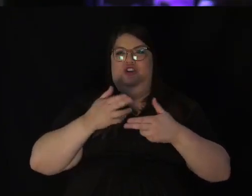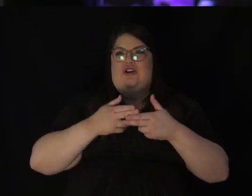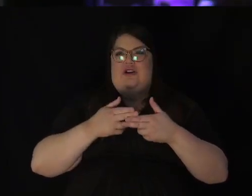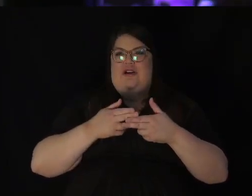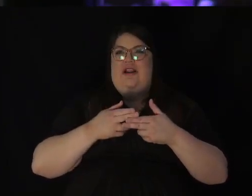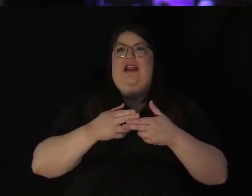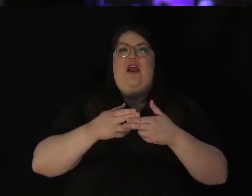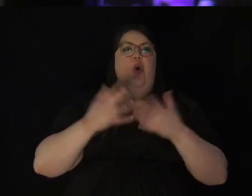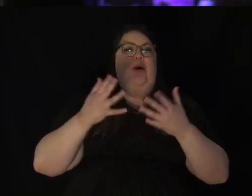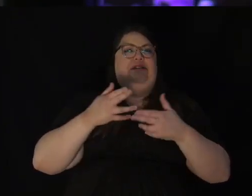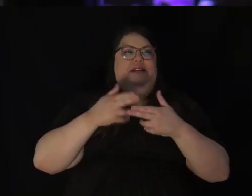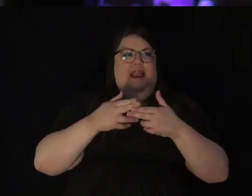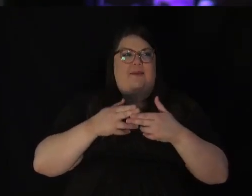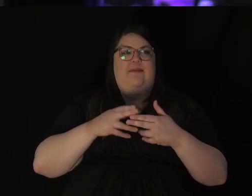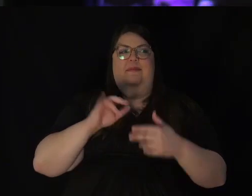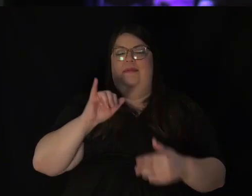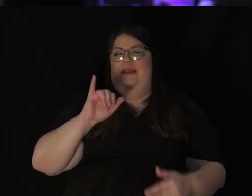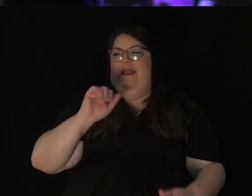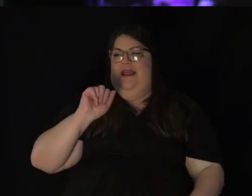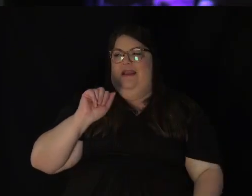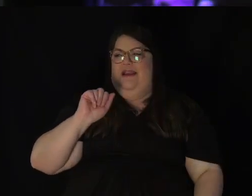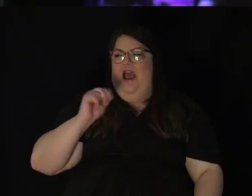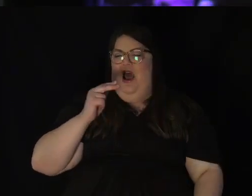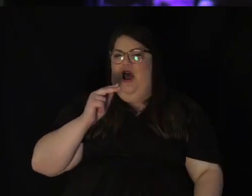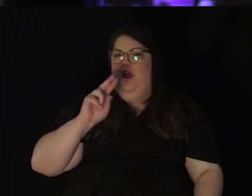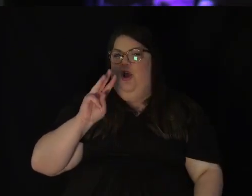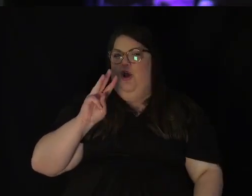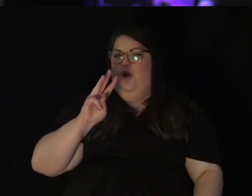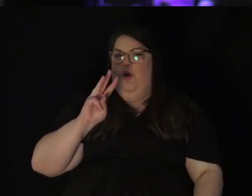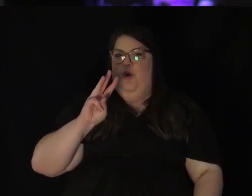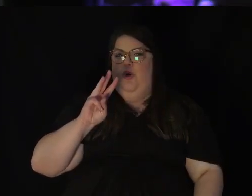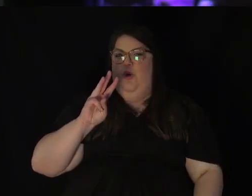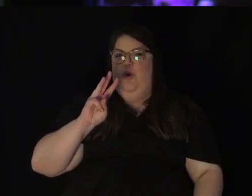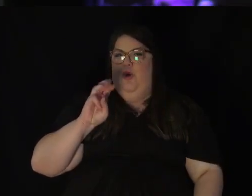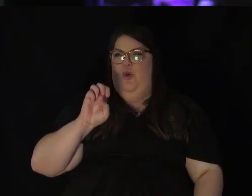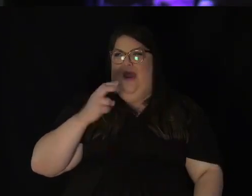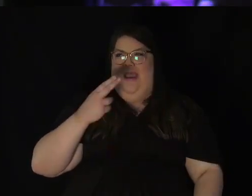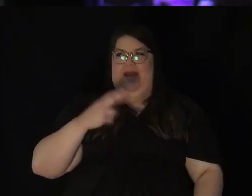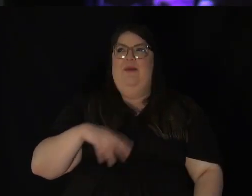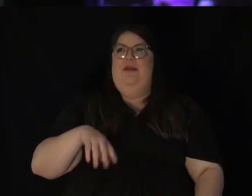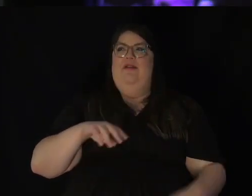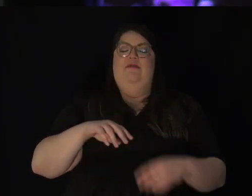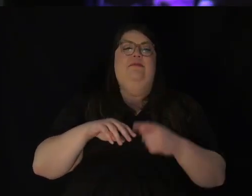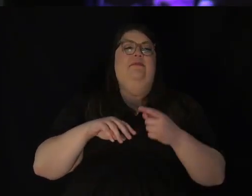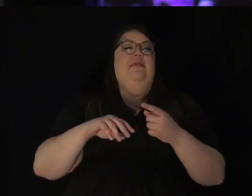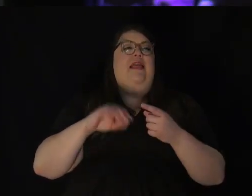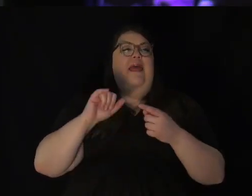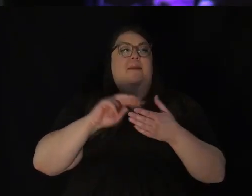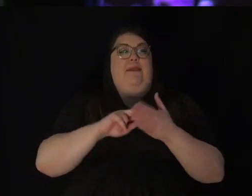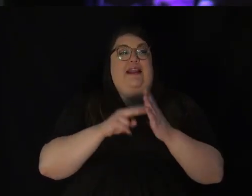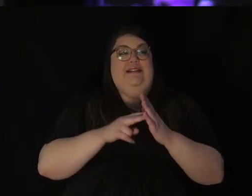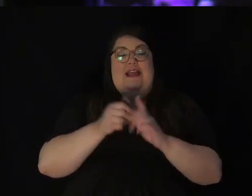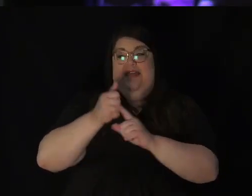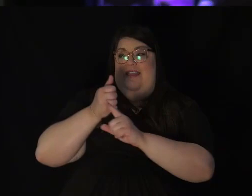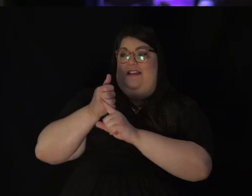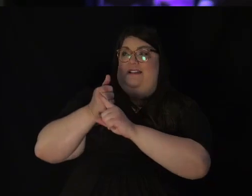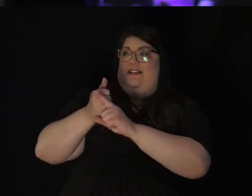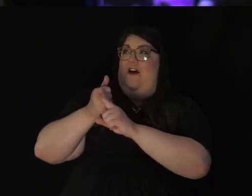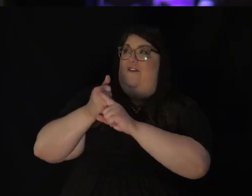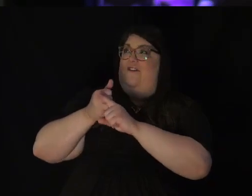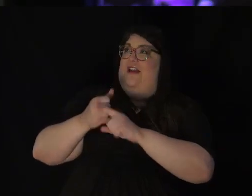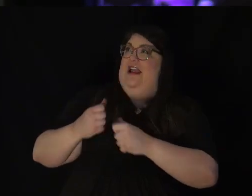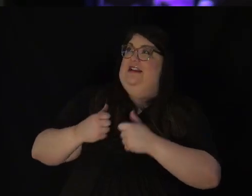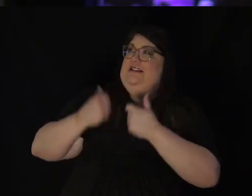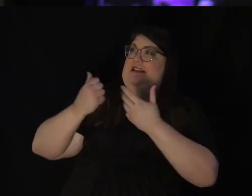is Yahweh. It's, again, the spelling without vowels, and that means the self-existing one